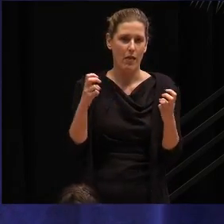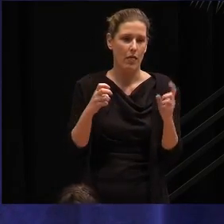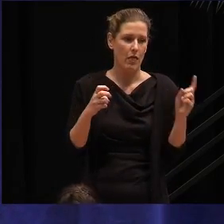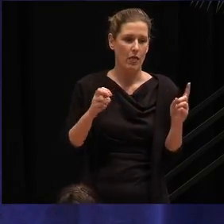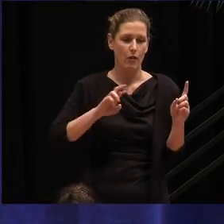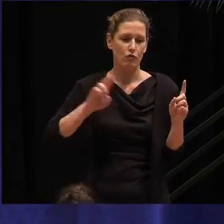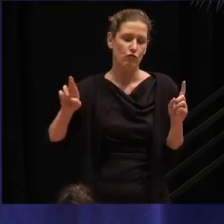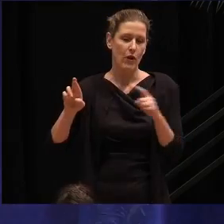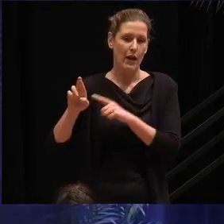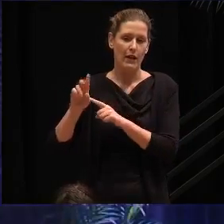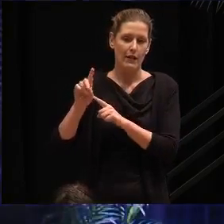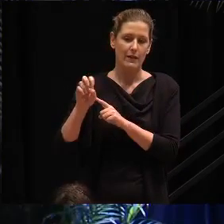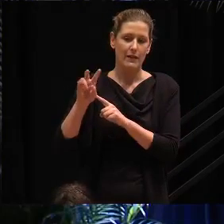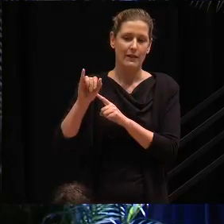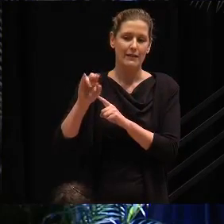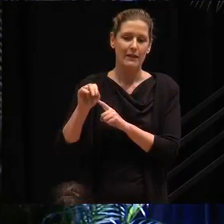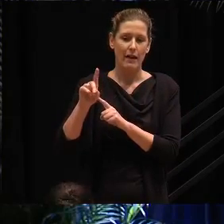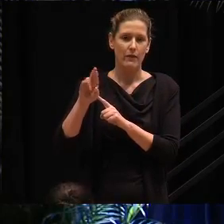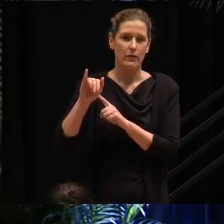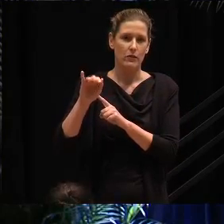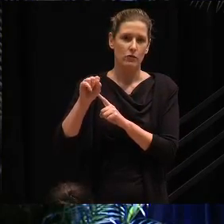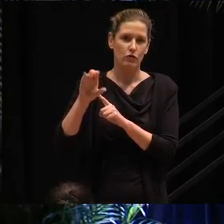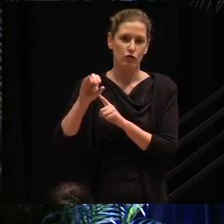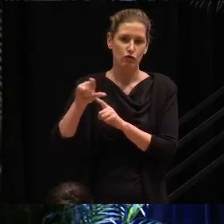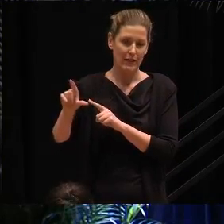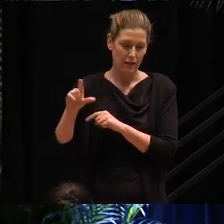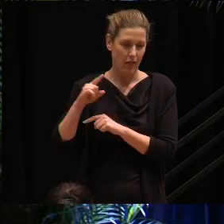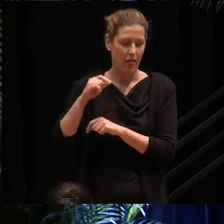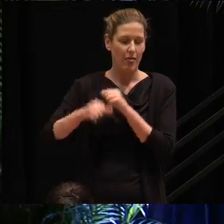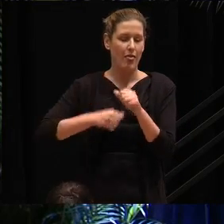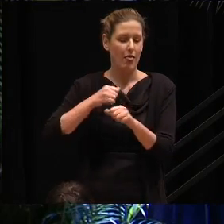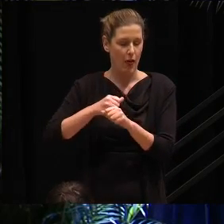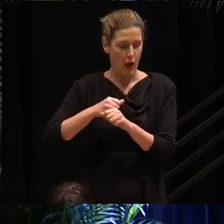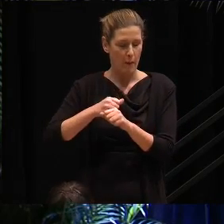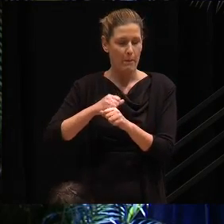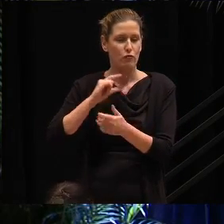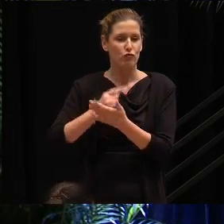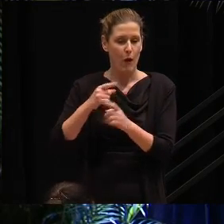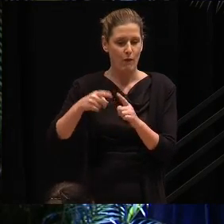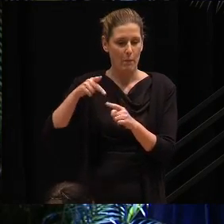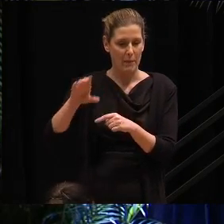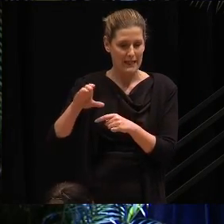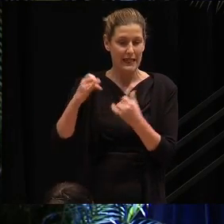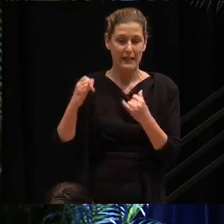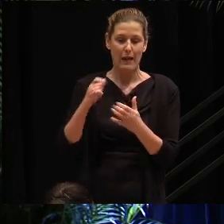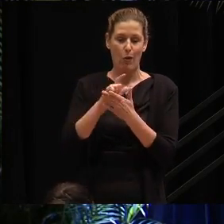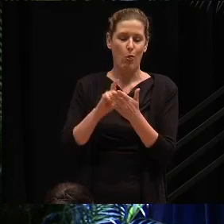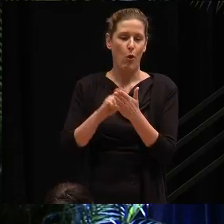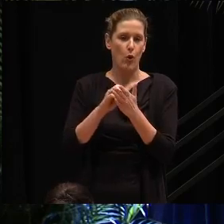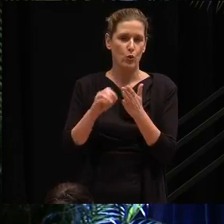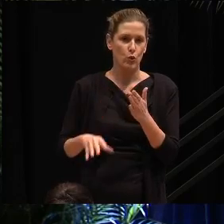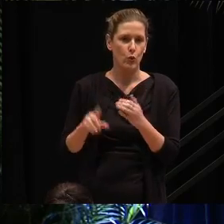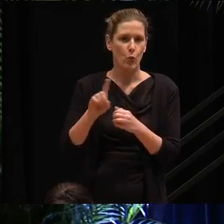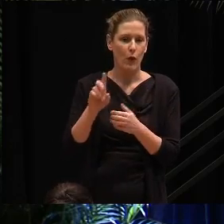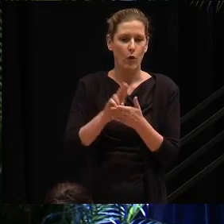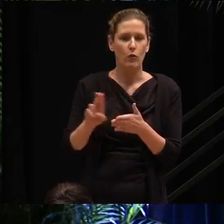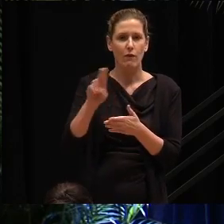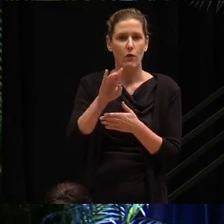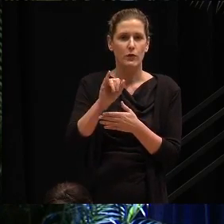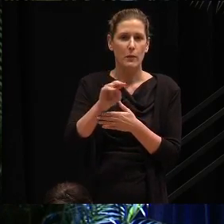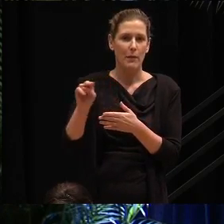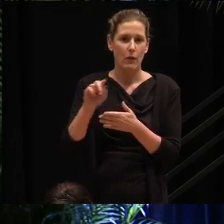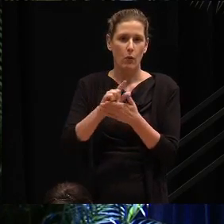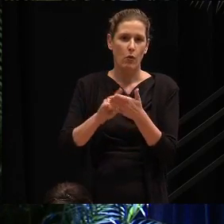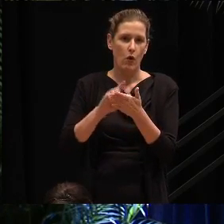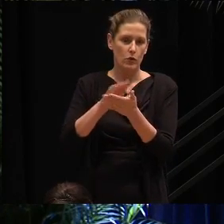right, Devin Driscoll is a proud alum of Providence College, currently a law student at the University of